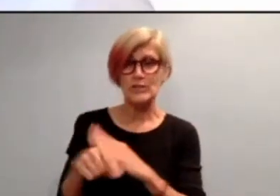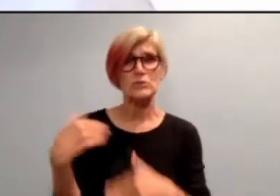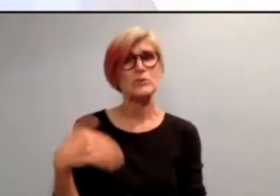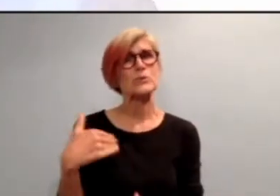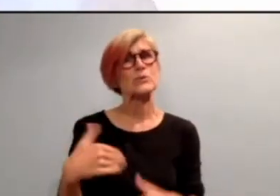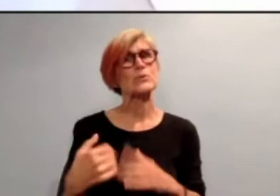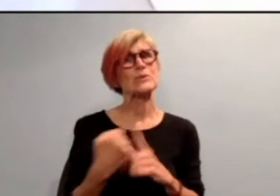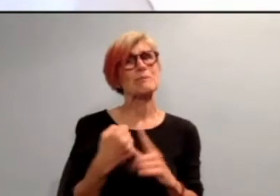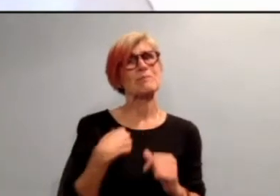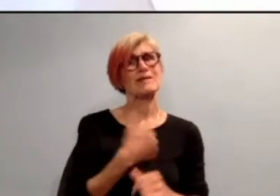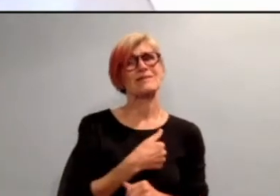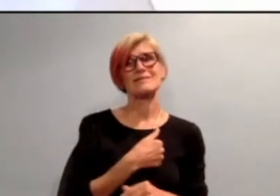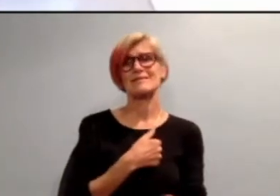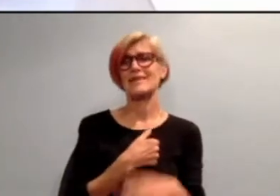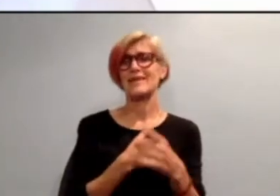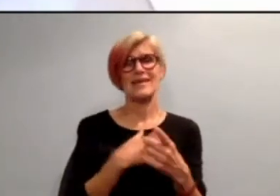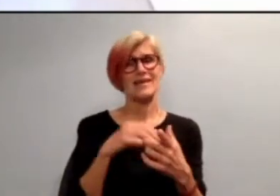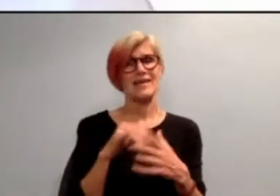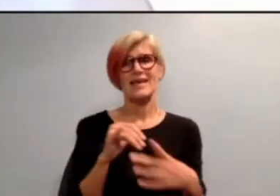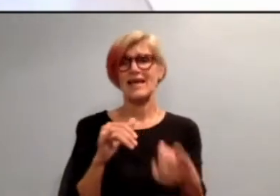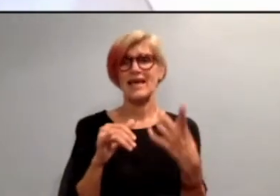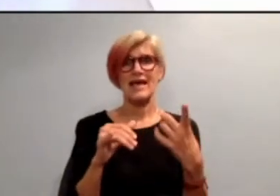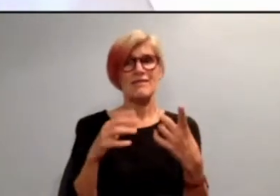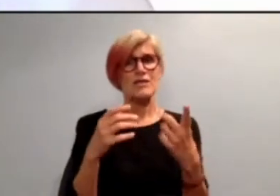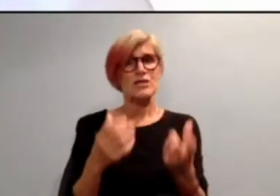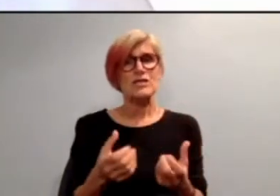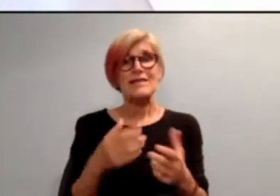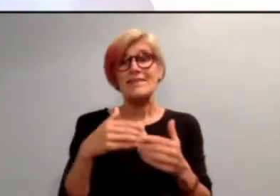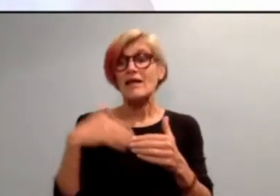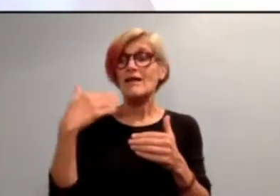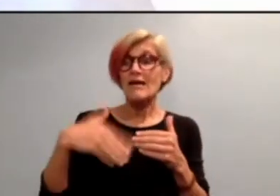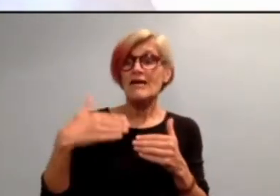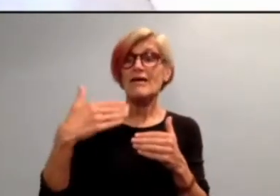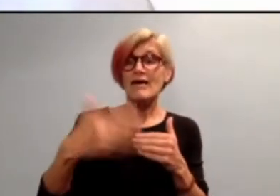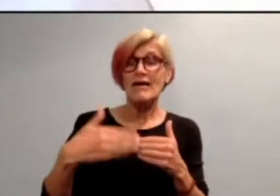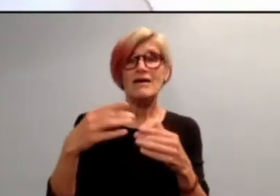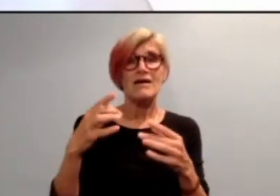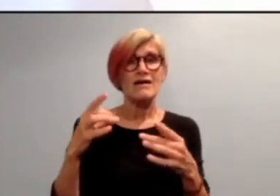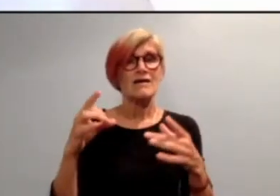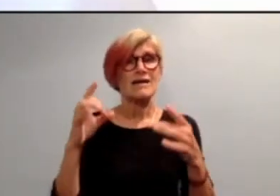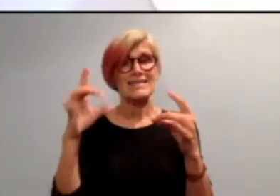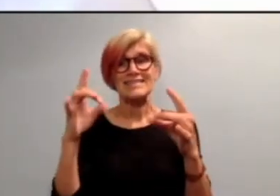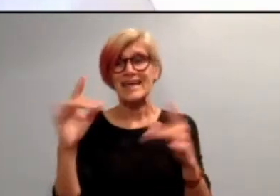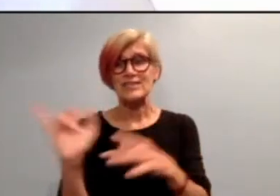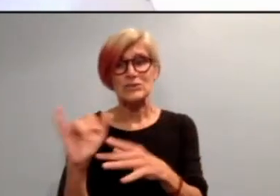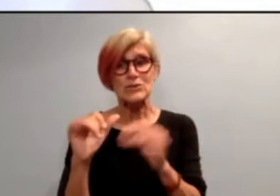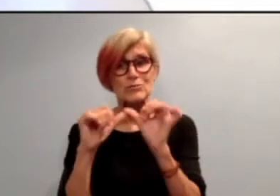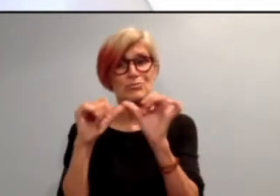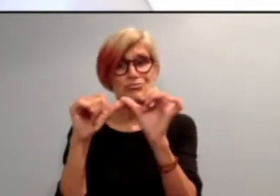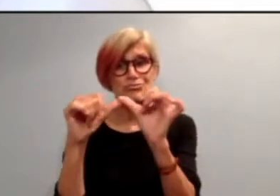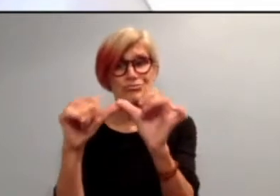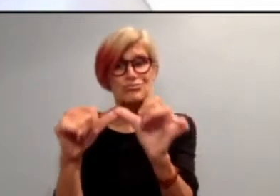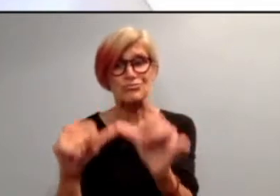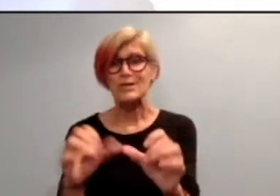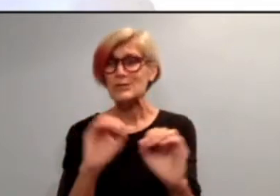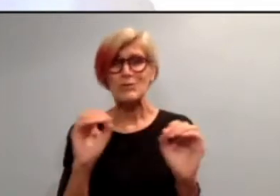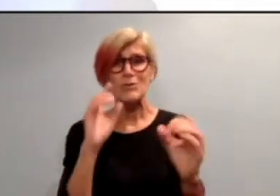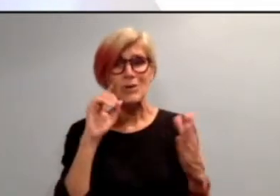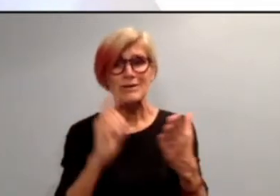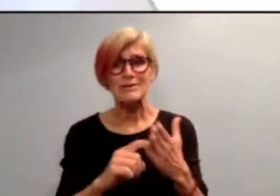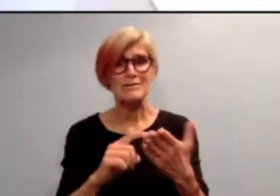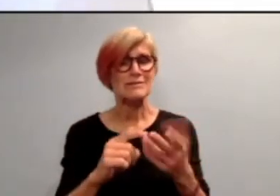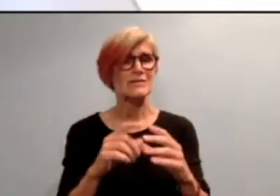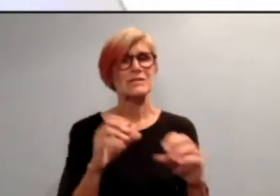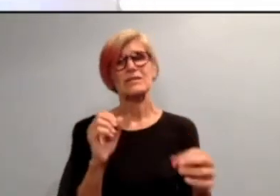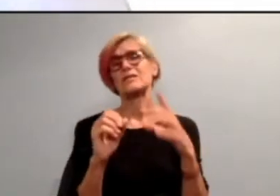us. And there were subsequent violent attacks that even went unattended since across our entire nation. We're